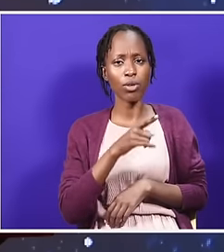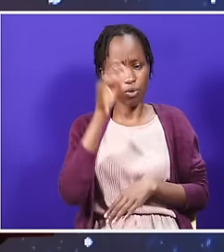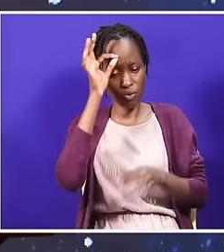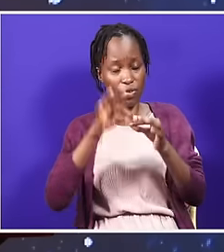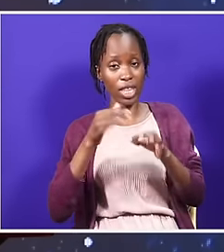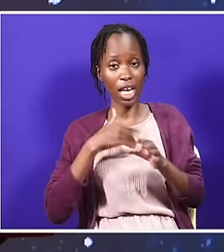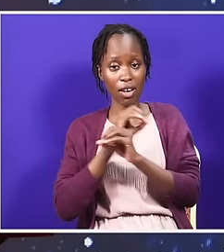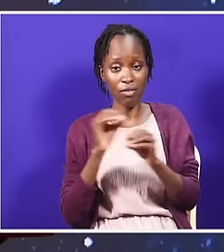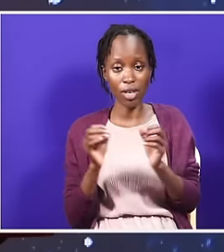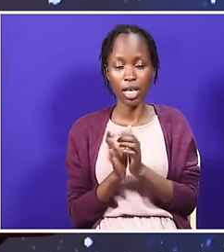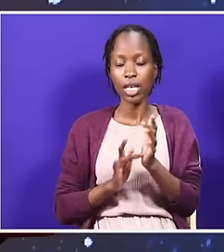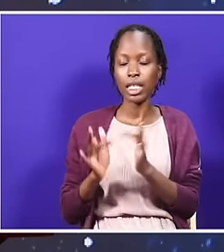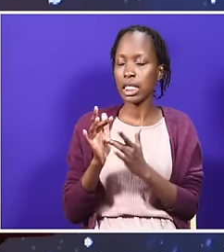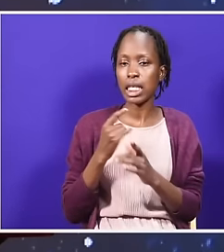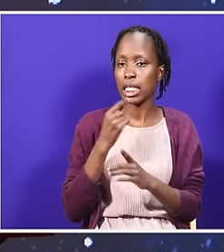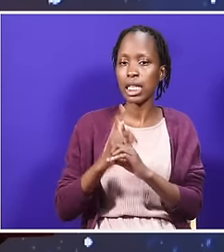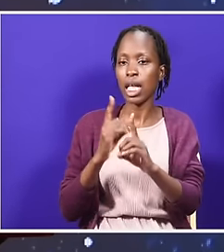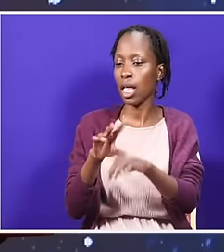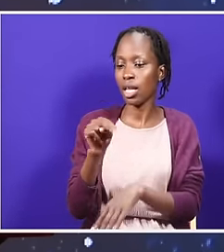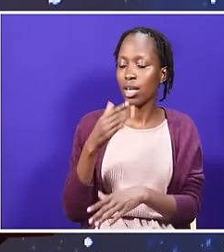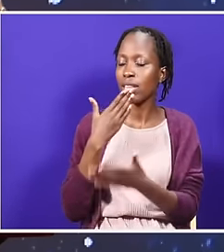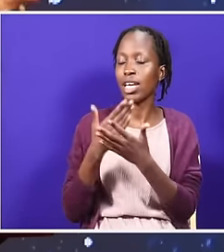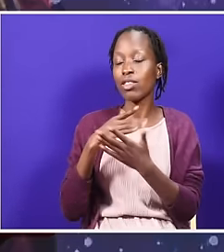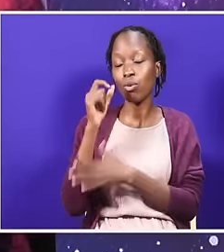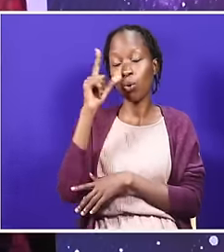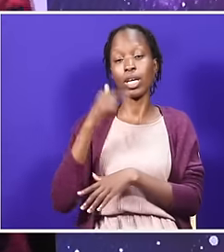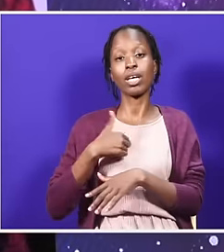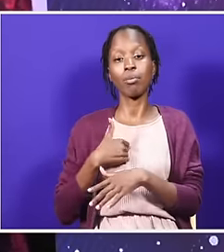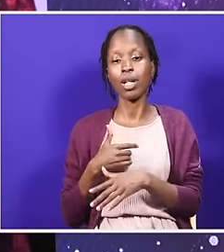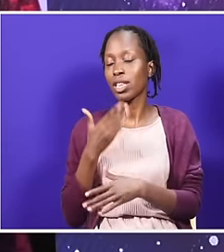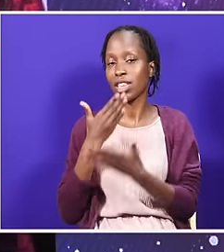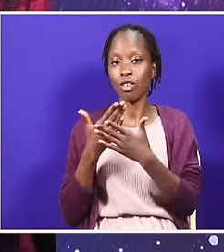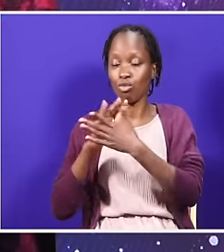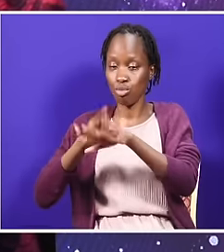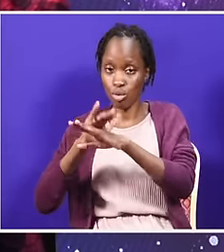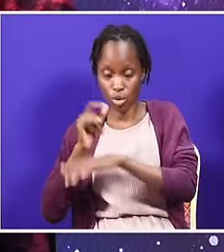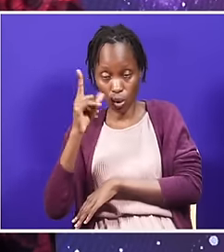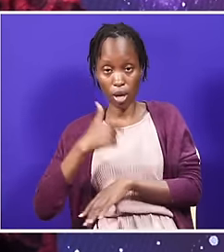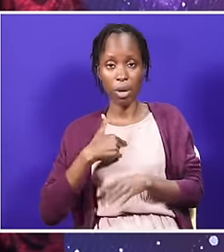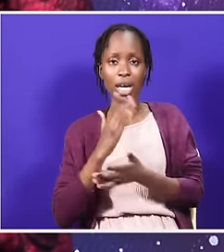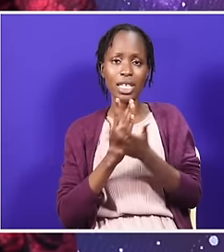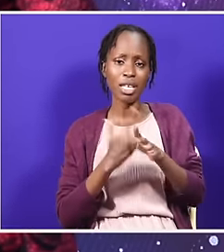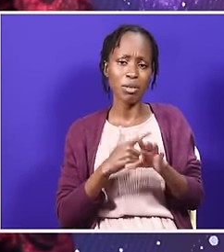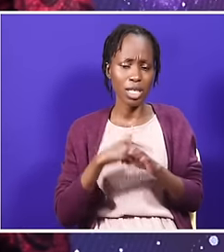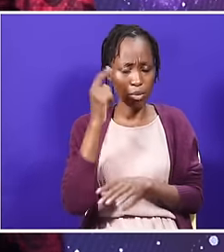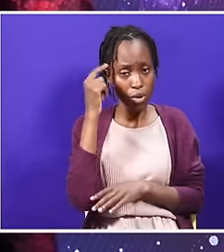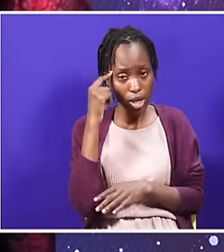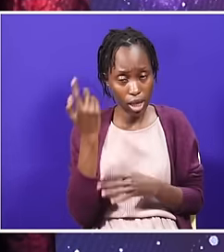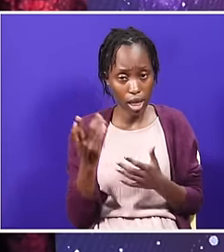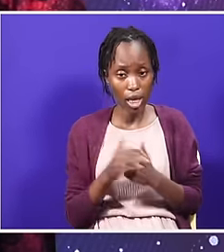no faith?" He didn't say, "Hey, guys, thanks for waking me up. That was faith. You came to me." And sometimes we think just